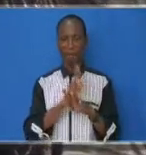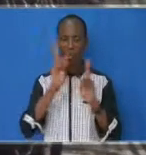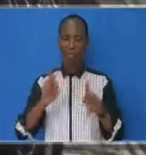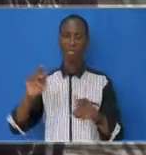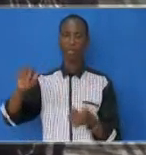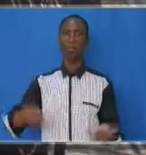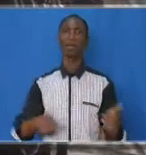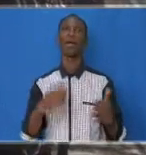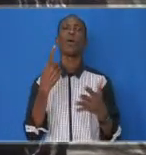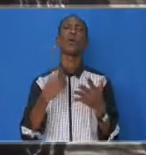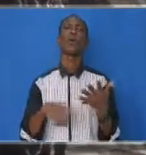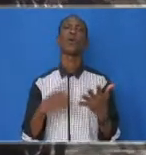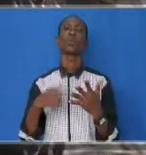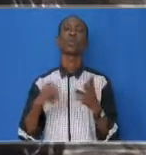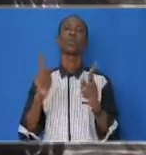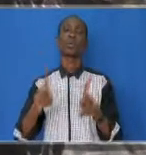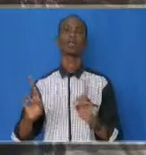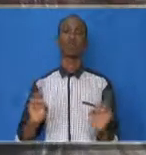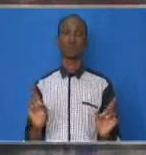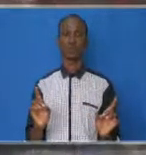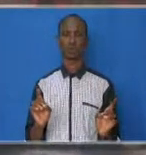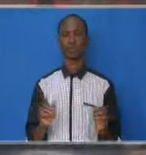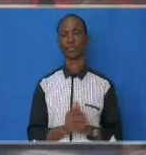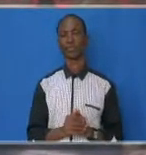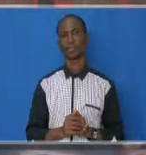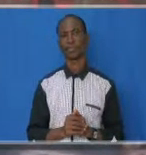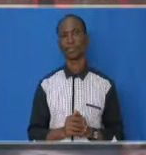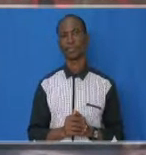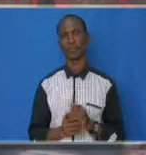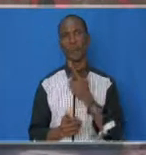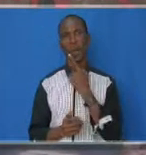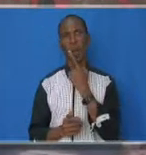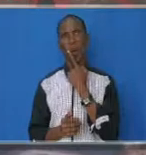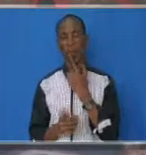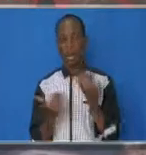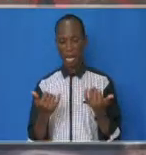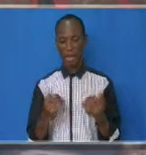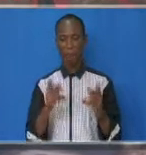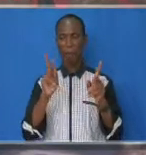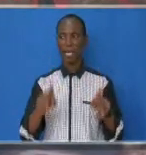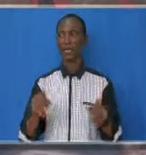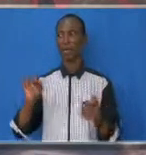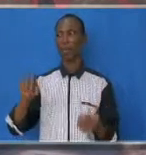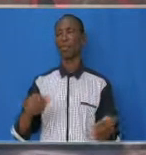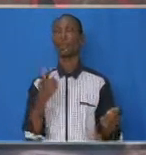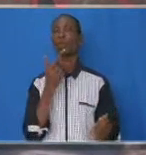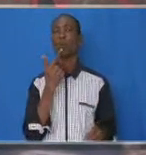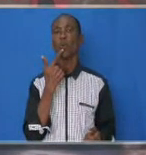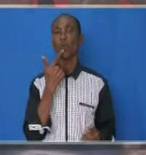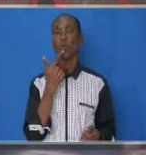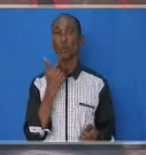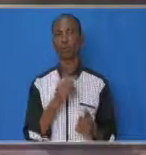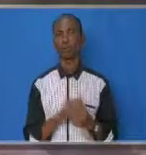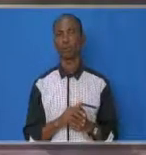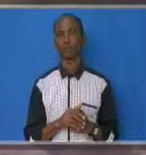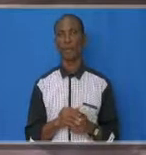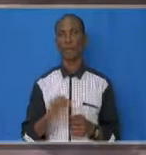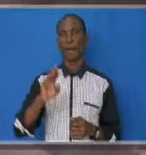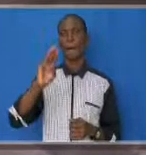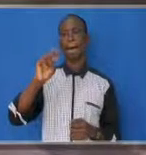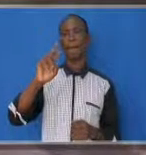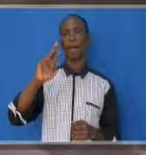ho no esubo eye osie eye osie sɛ ne ebe ya ensuo